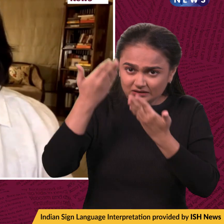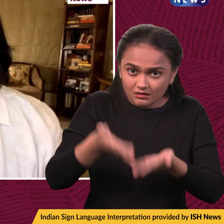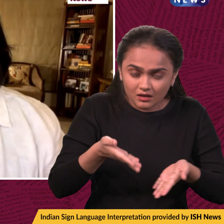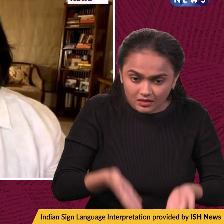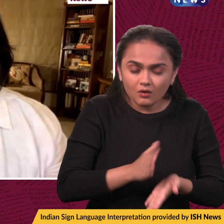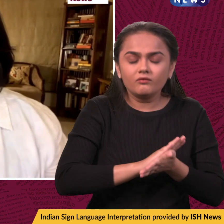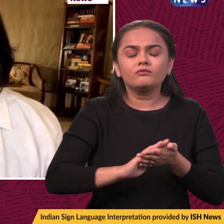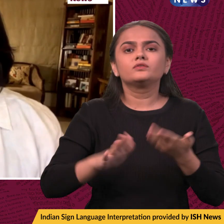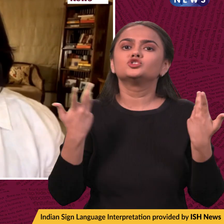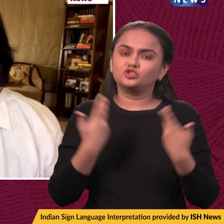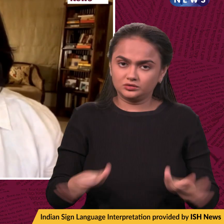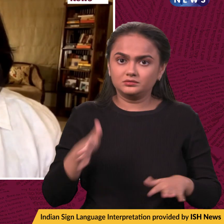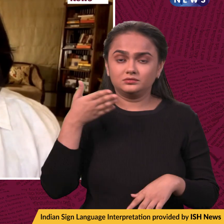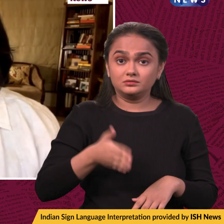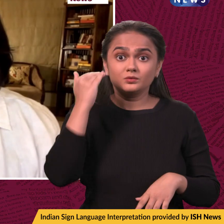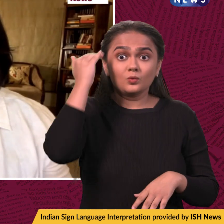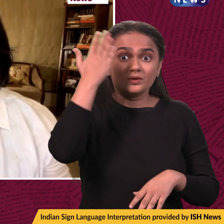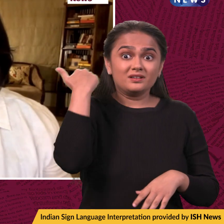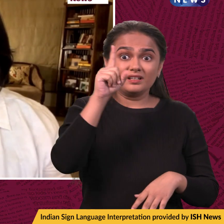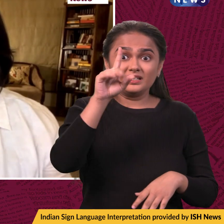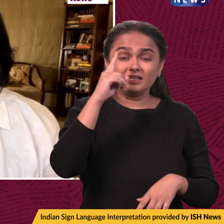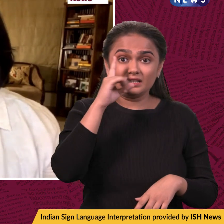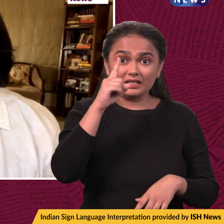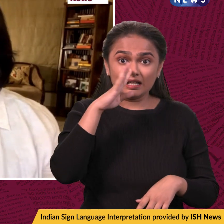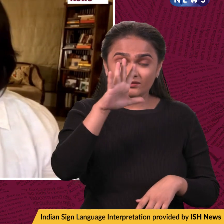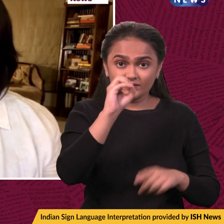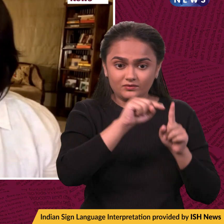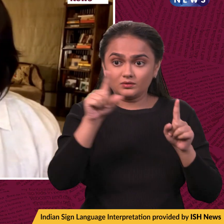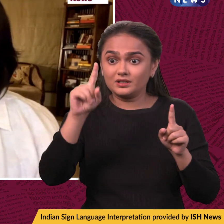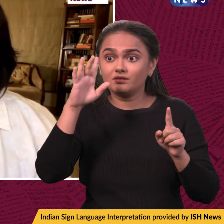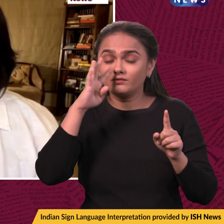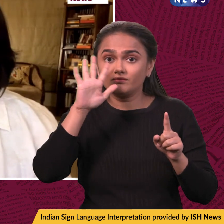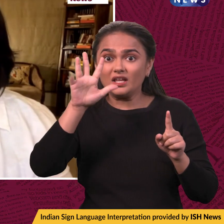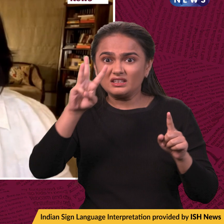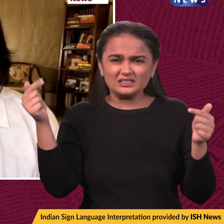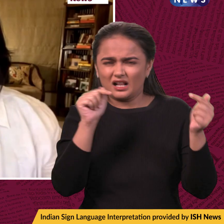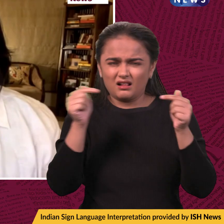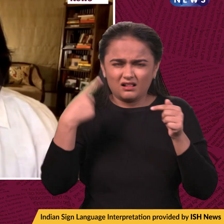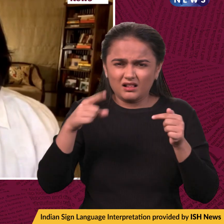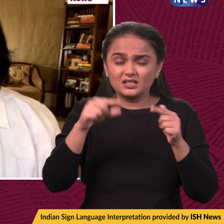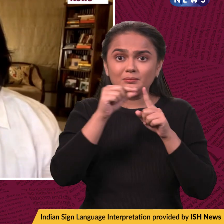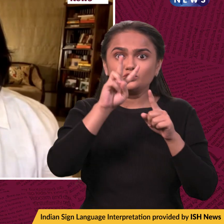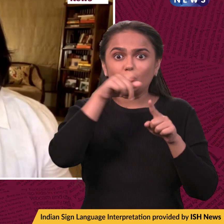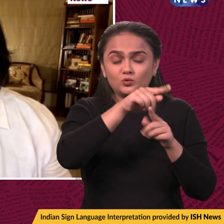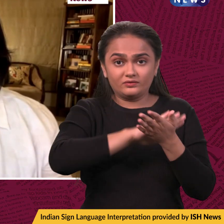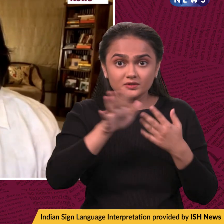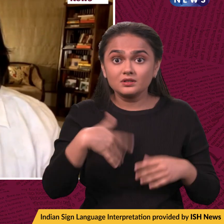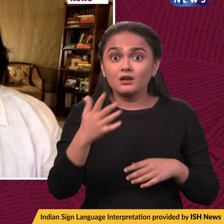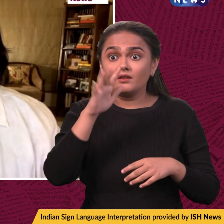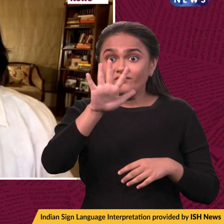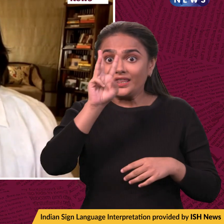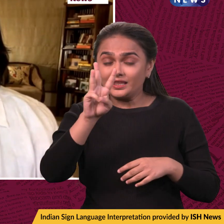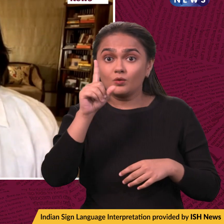began. The Korean War lasted from 1950 to 1953 and split that peninsula in two. The war ended in